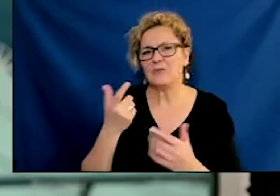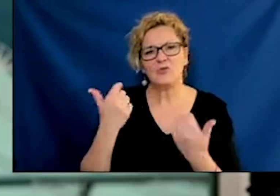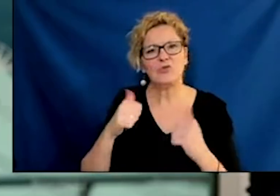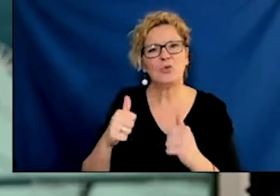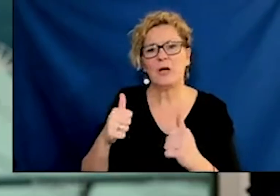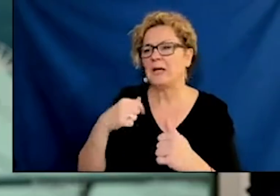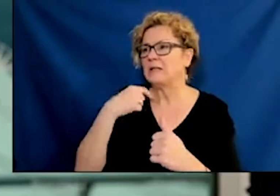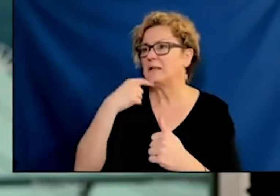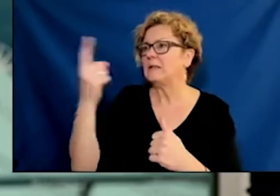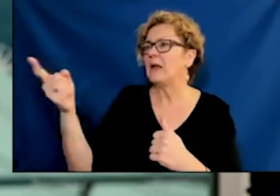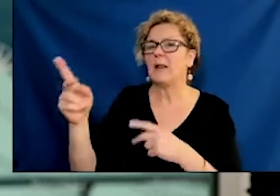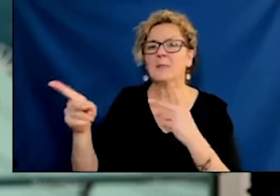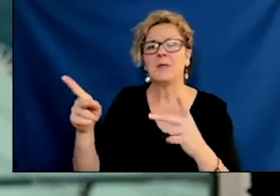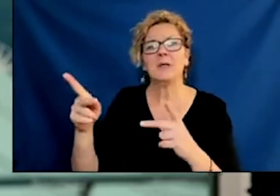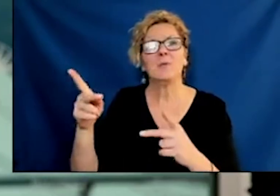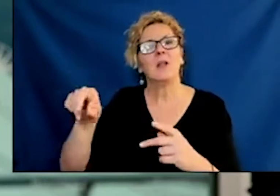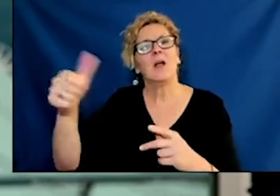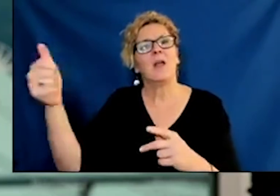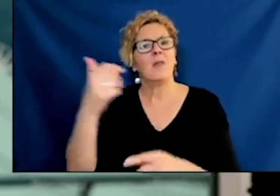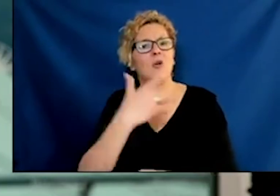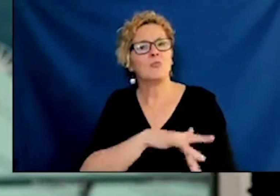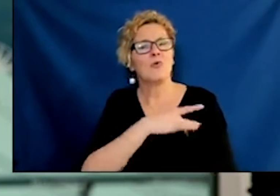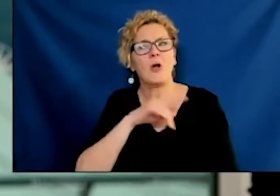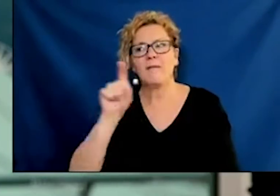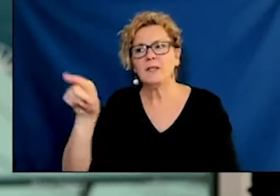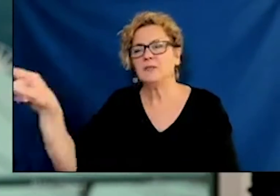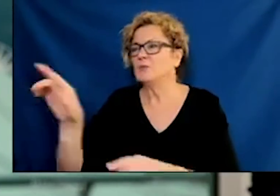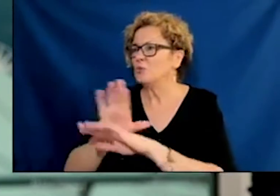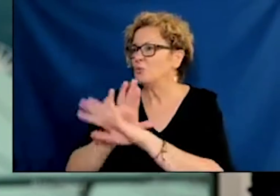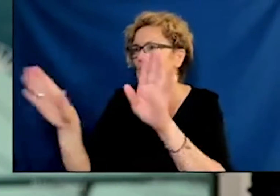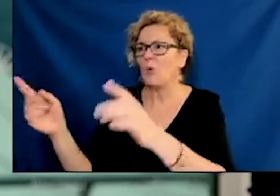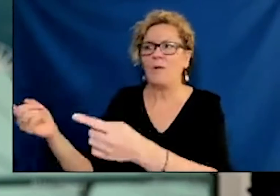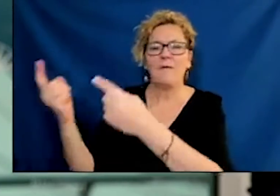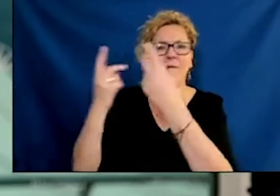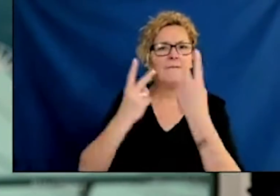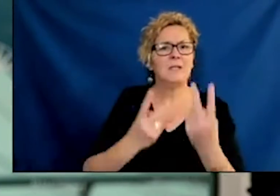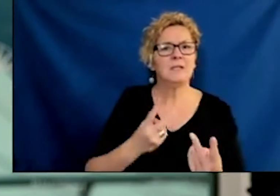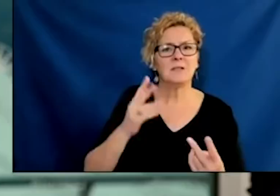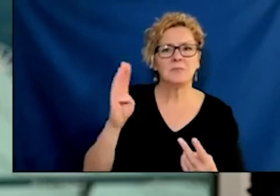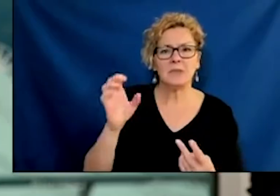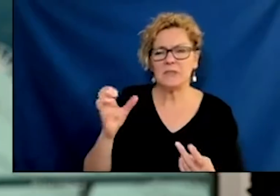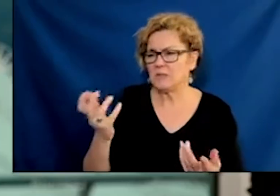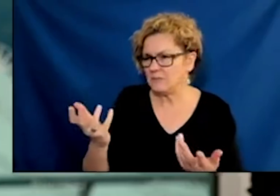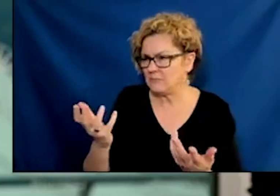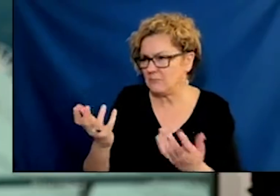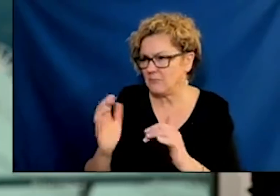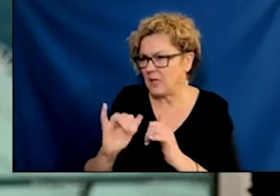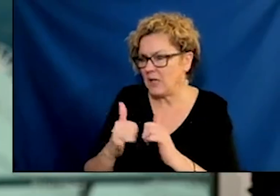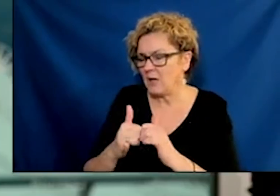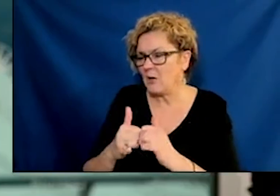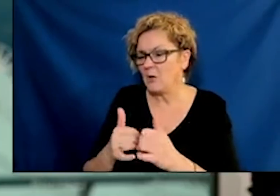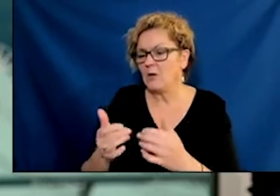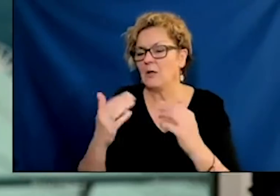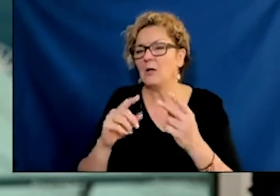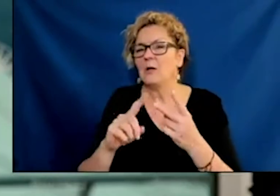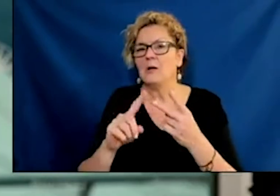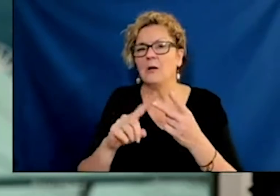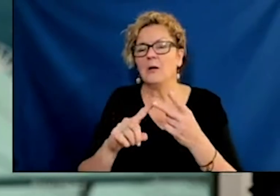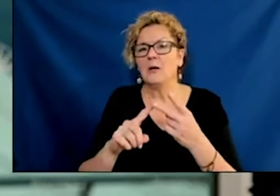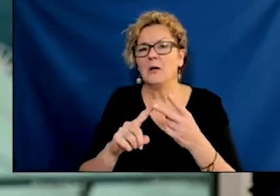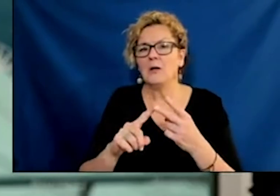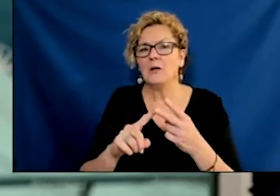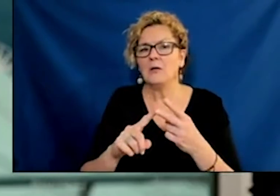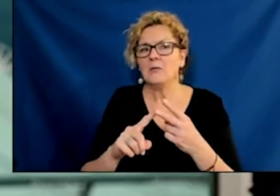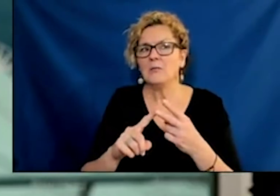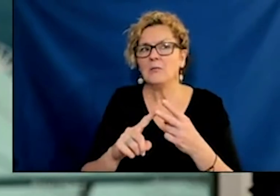to BC. Are you looking at implementing some sort of restrictions there? And can you just clarify again, just on local ski hills, if you're